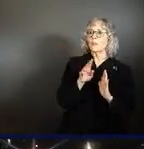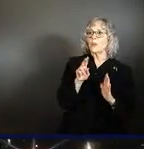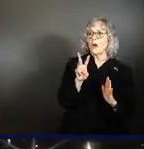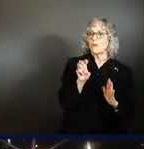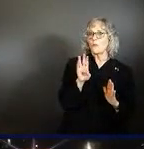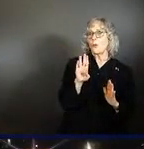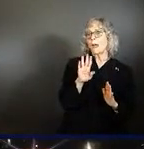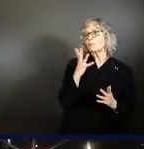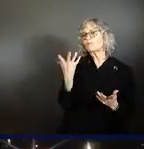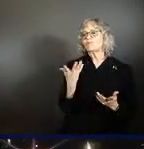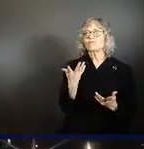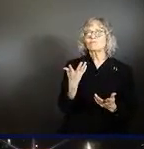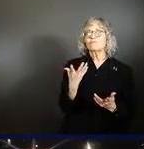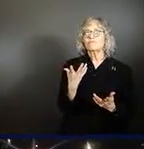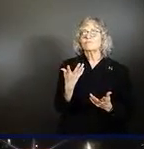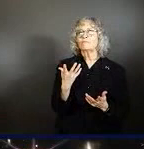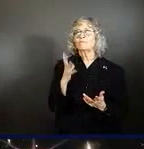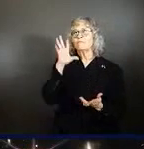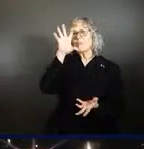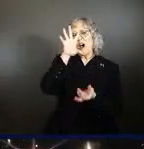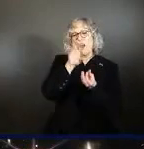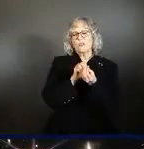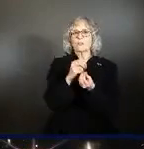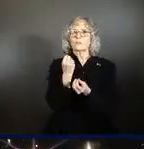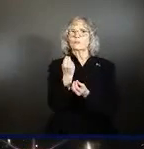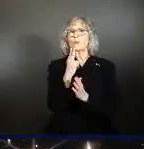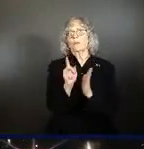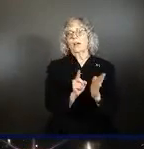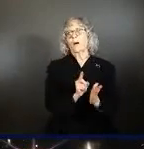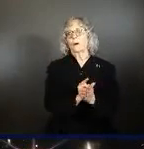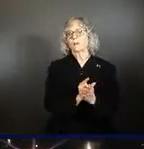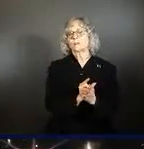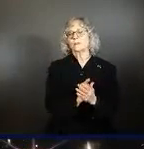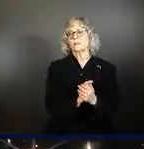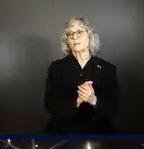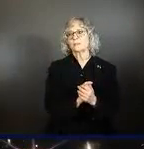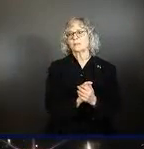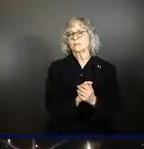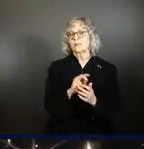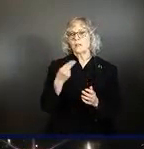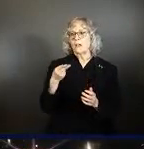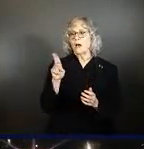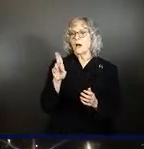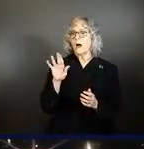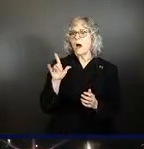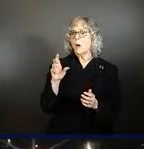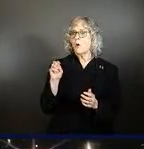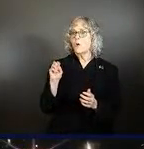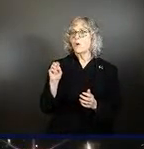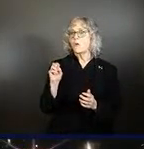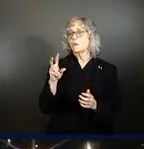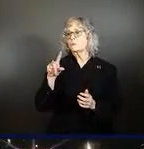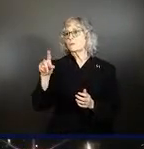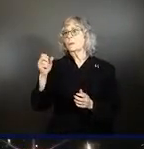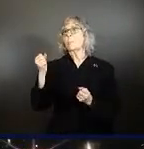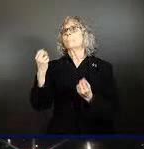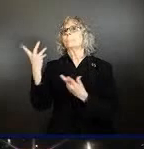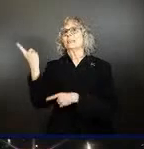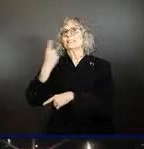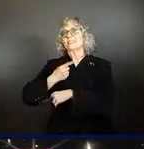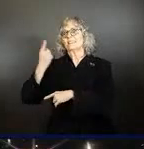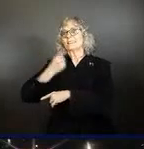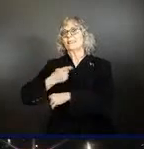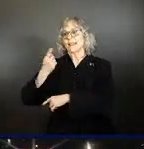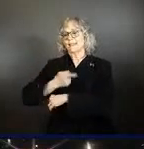took, I think it was total 12 hours, and the Hubble field took days.